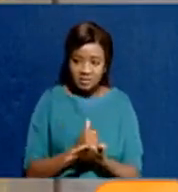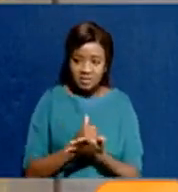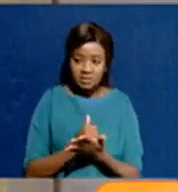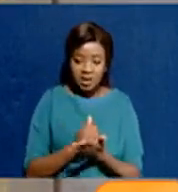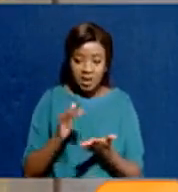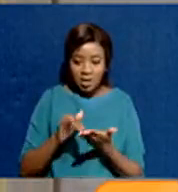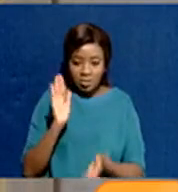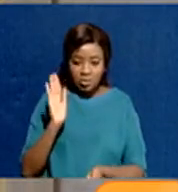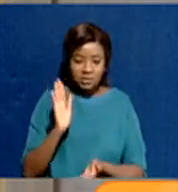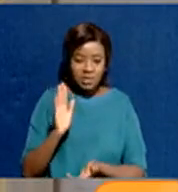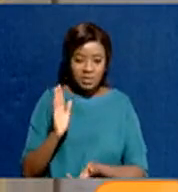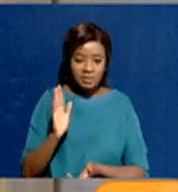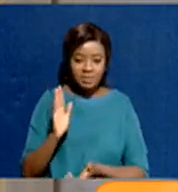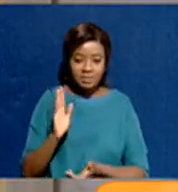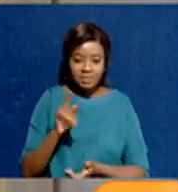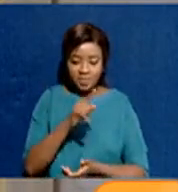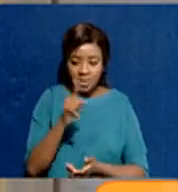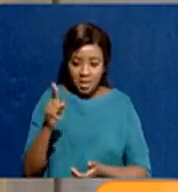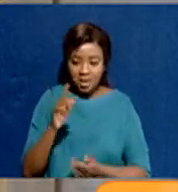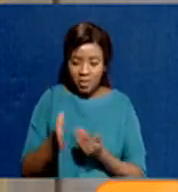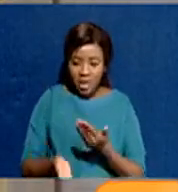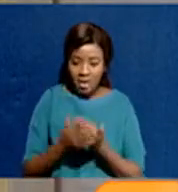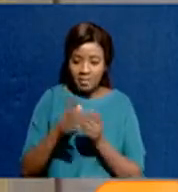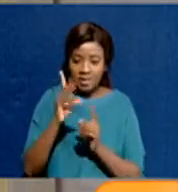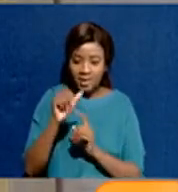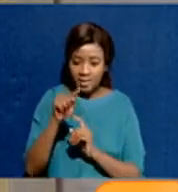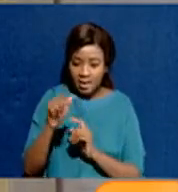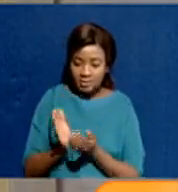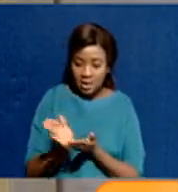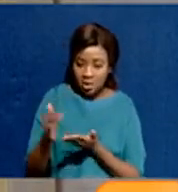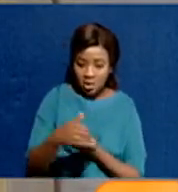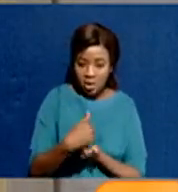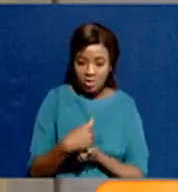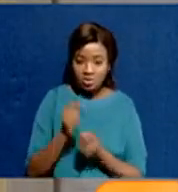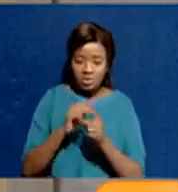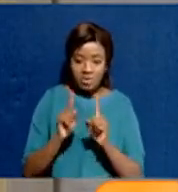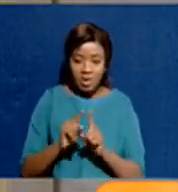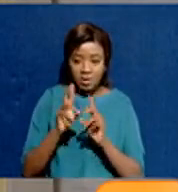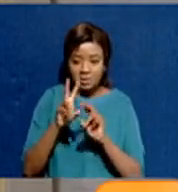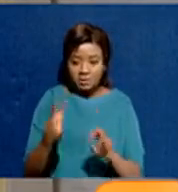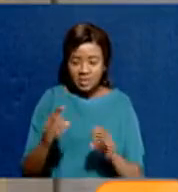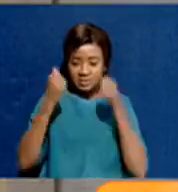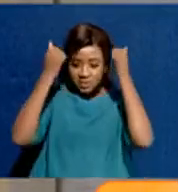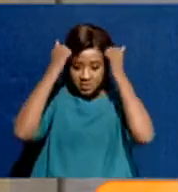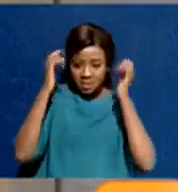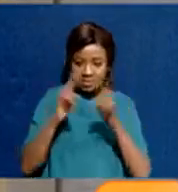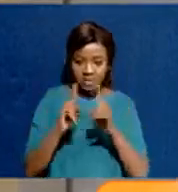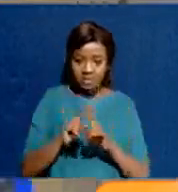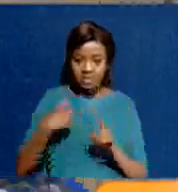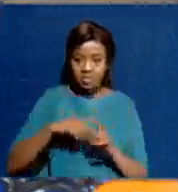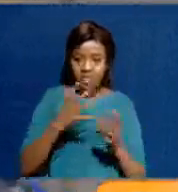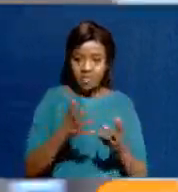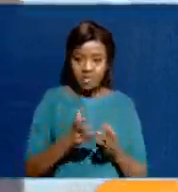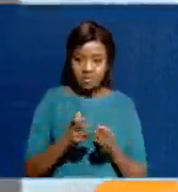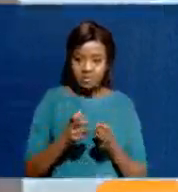not the ones that we do data collection for or research studies for, but we realize that we need to also do some